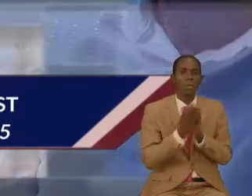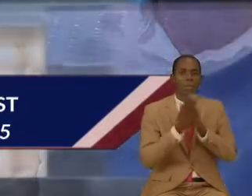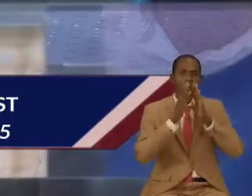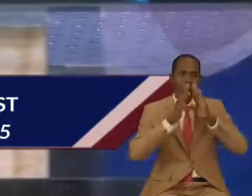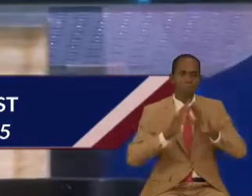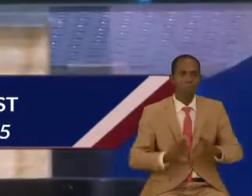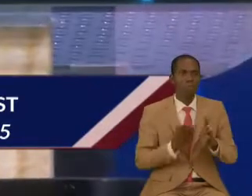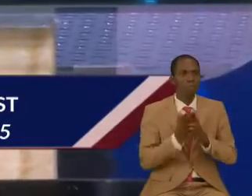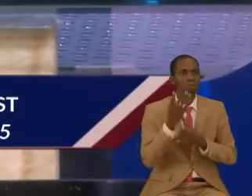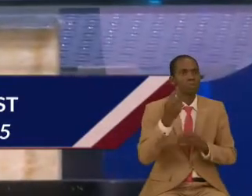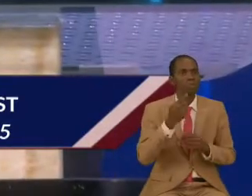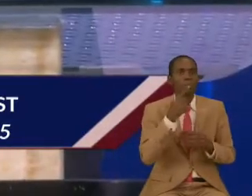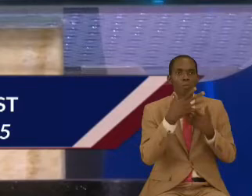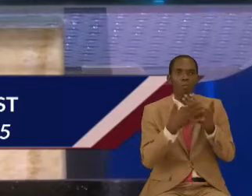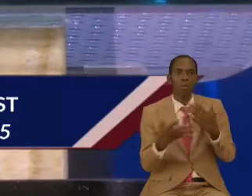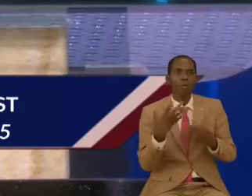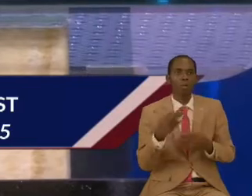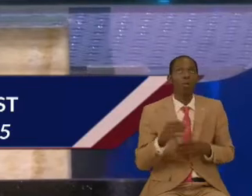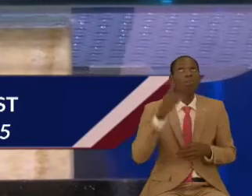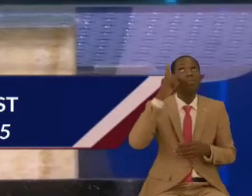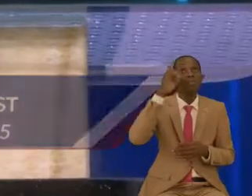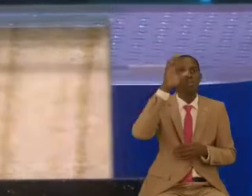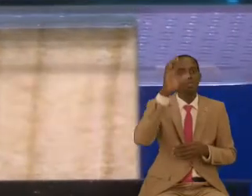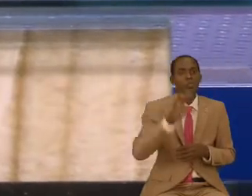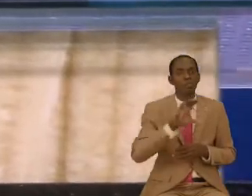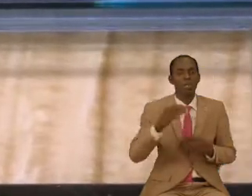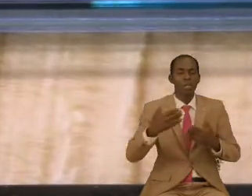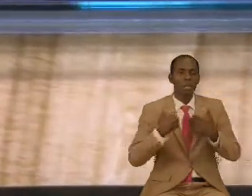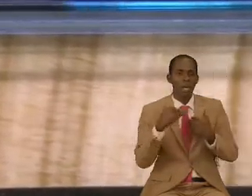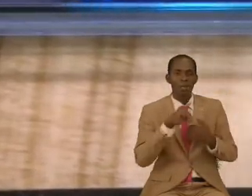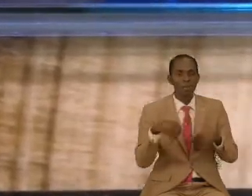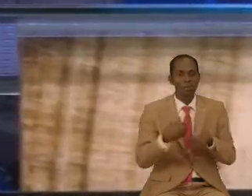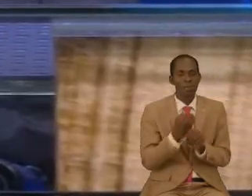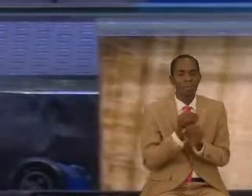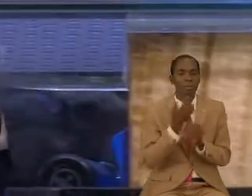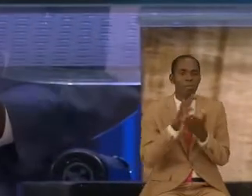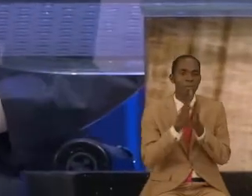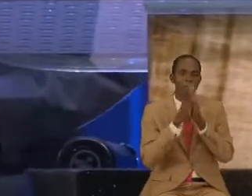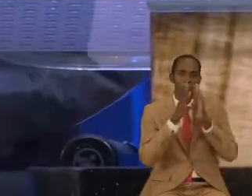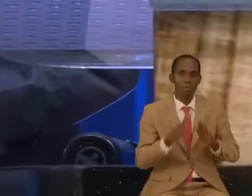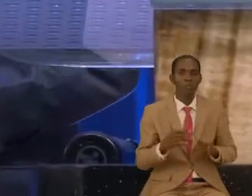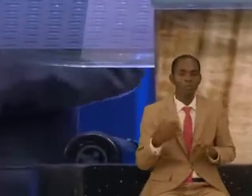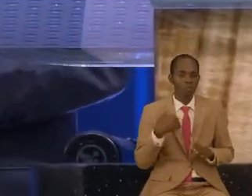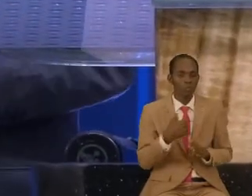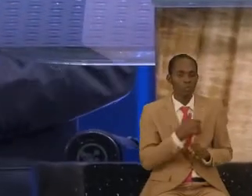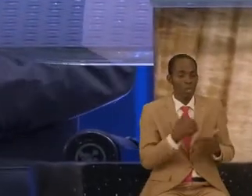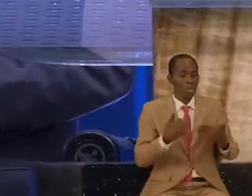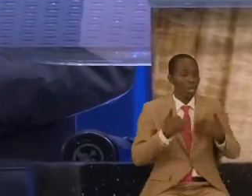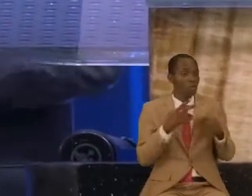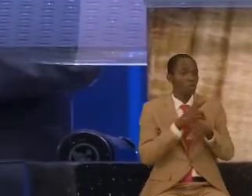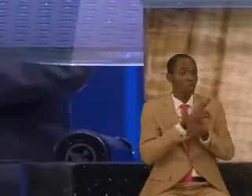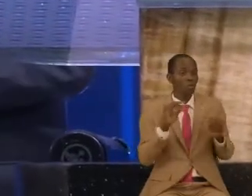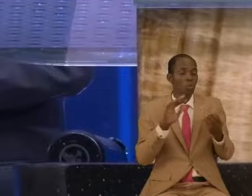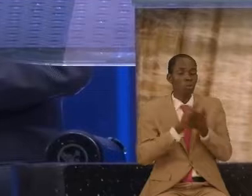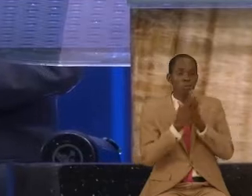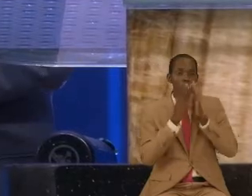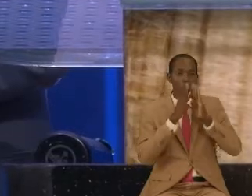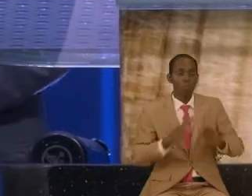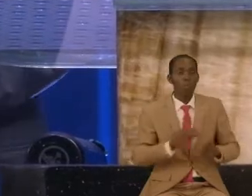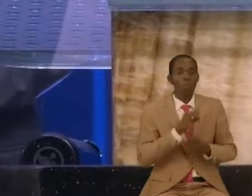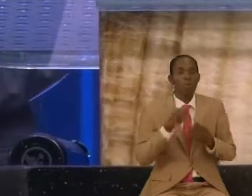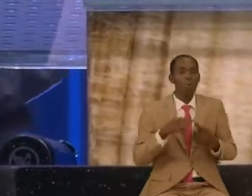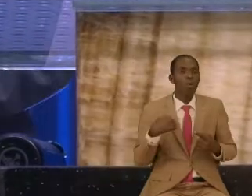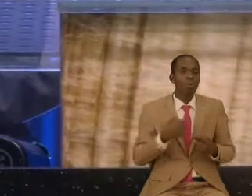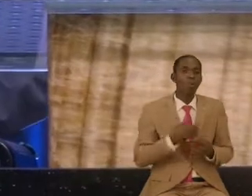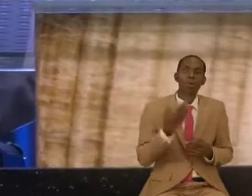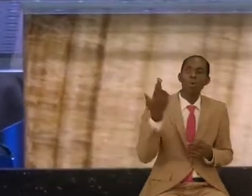the blood of his cross, having made peace, we had no peace when we were enemies of God. We